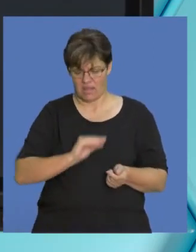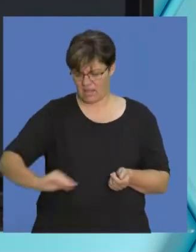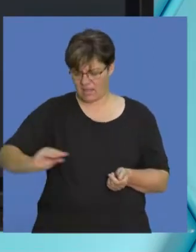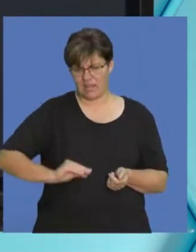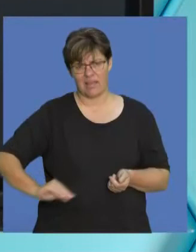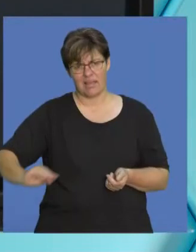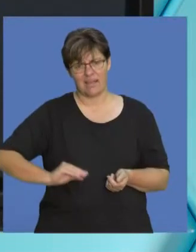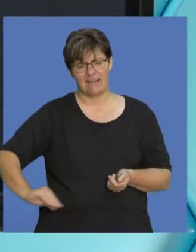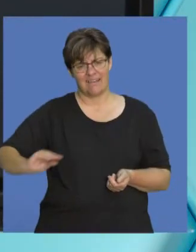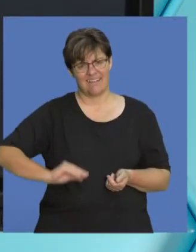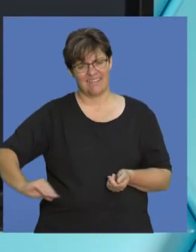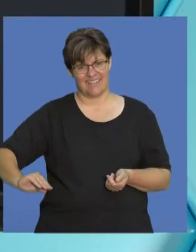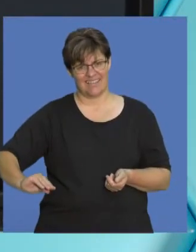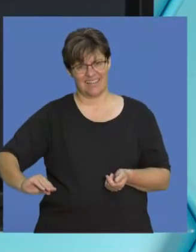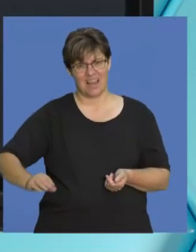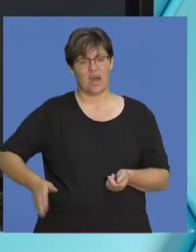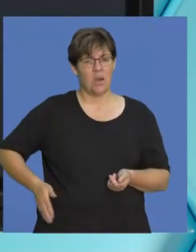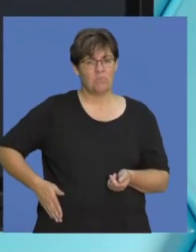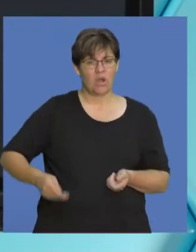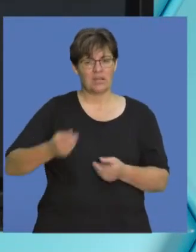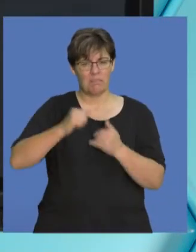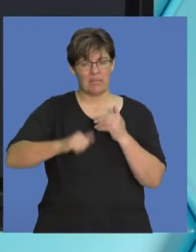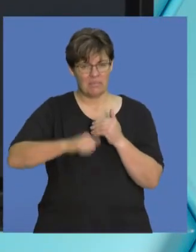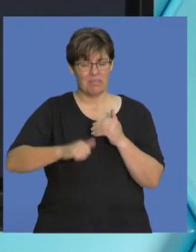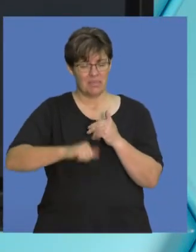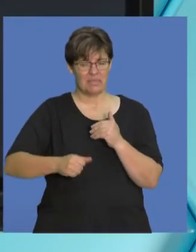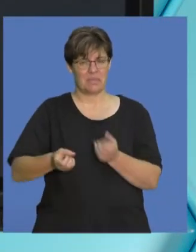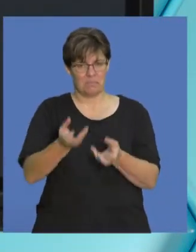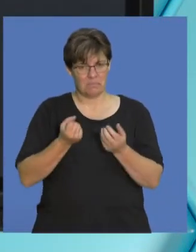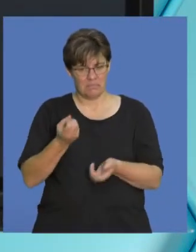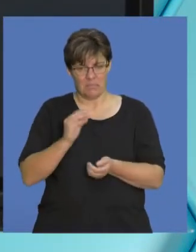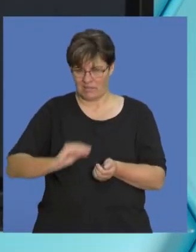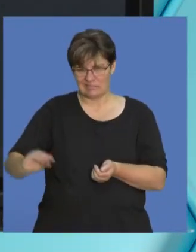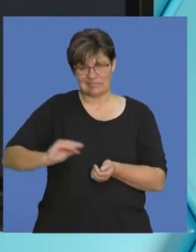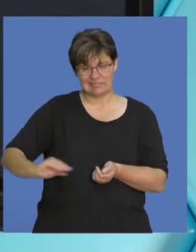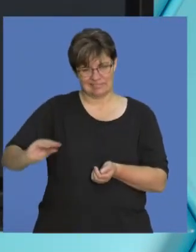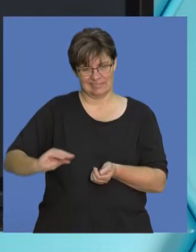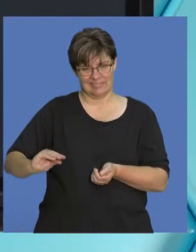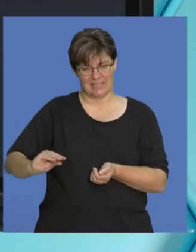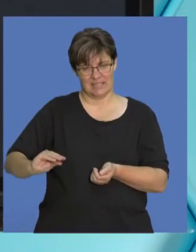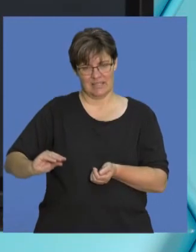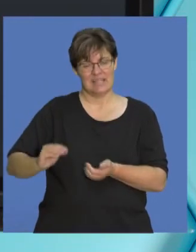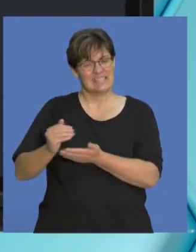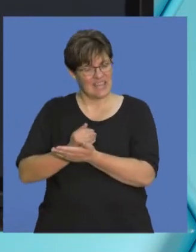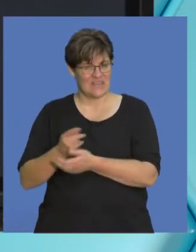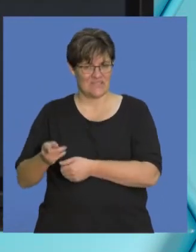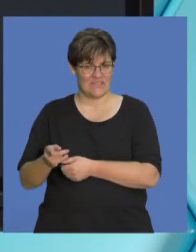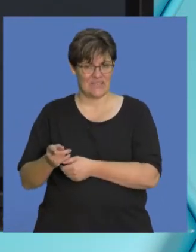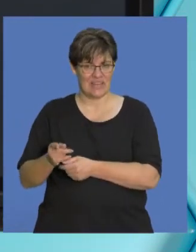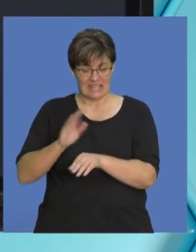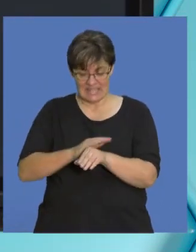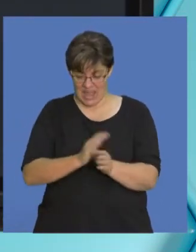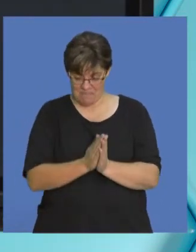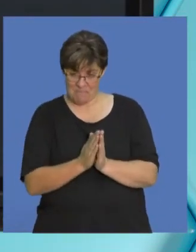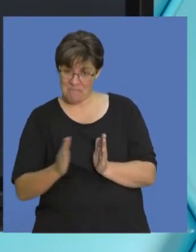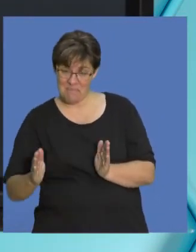by bit, maybe the pocket money that you get each and every month, put away a bit of it, so that at the end of the